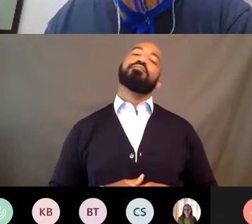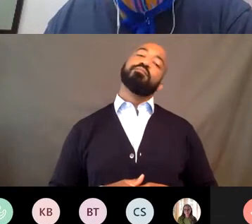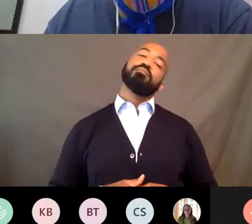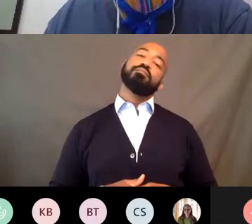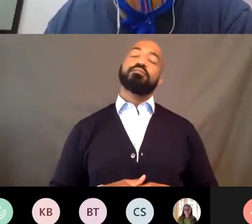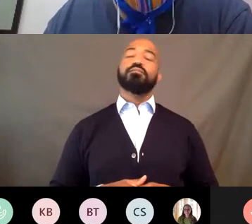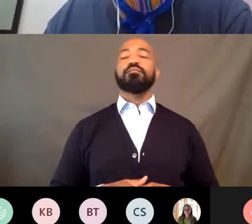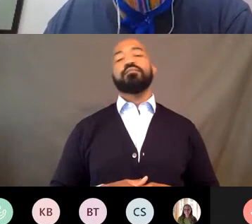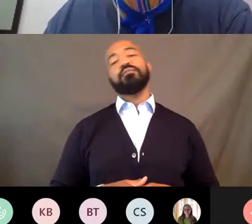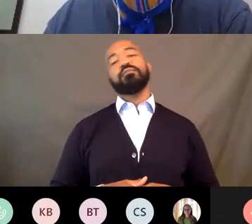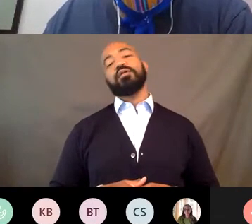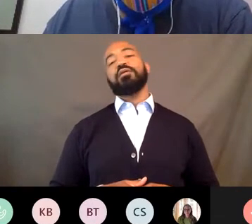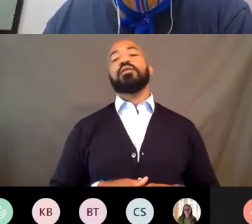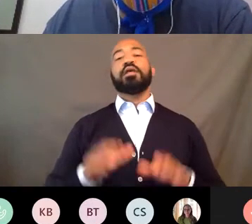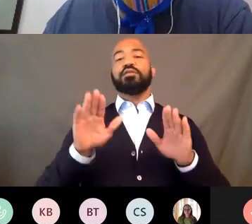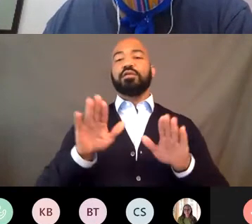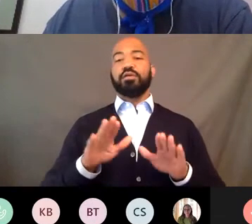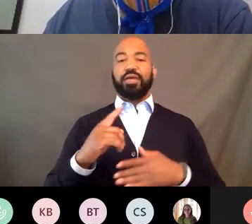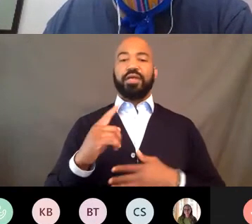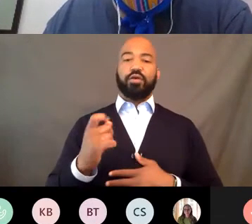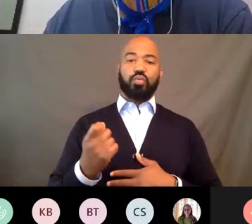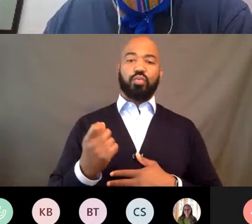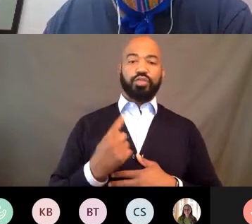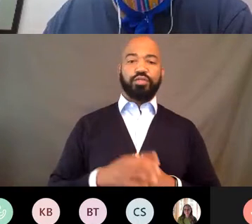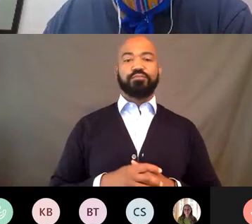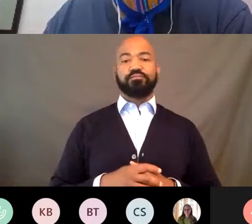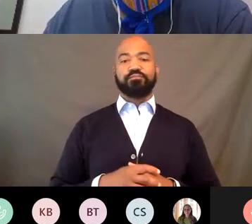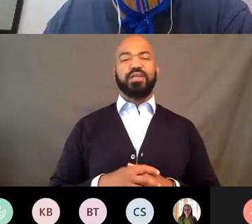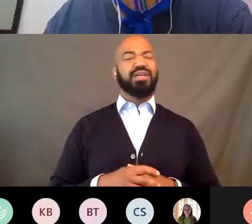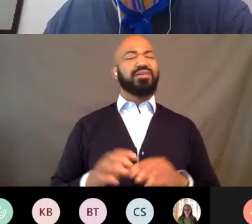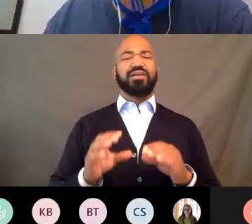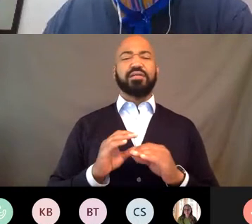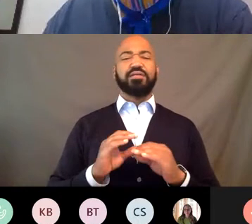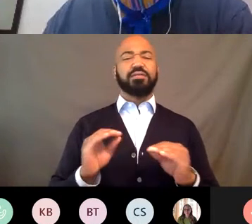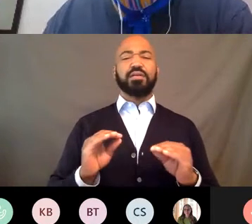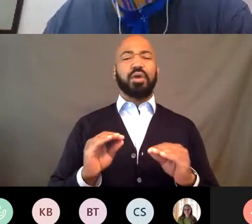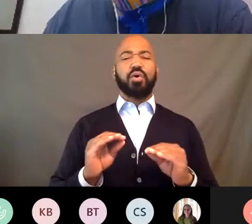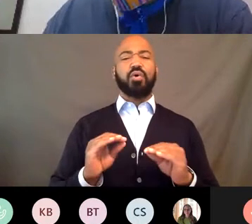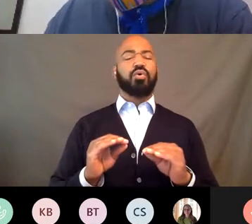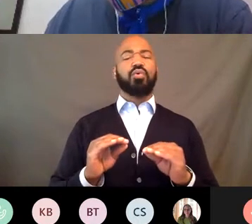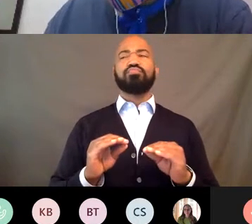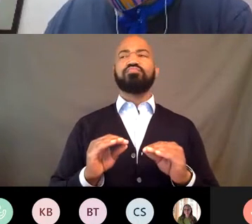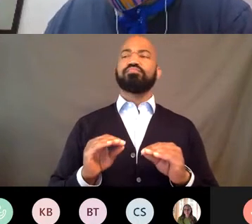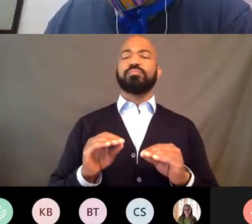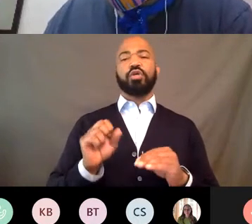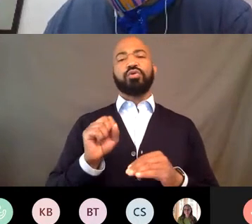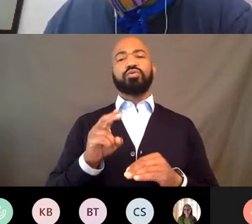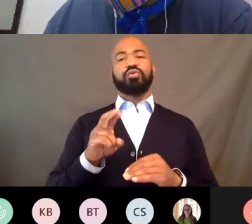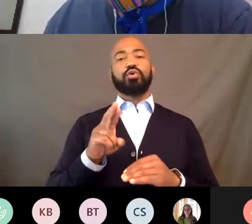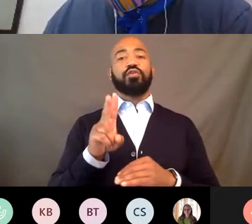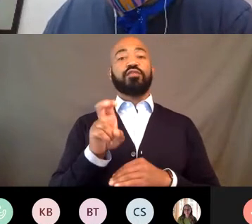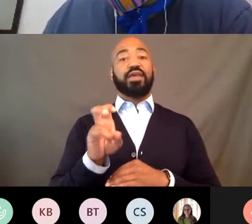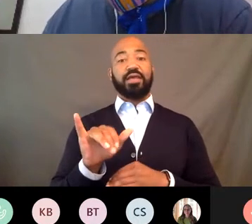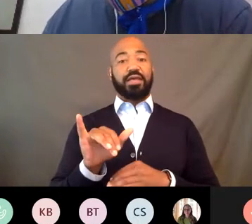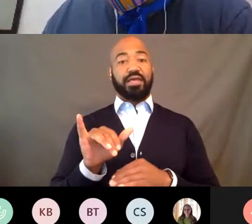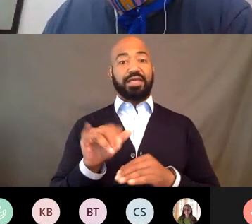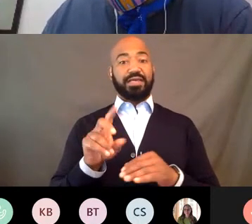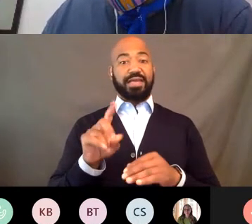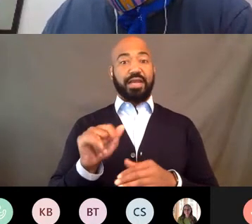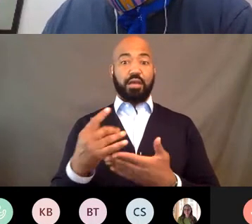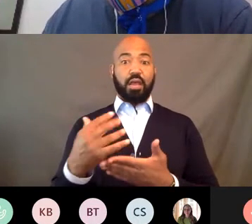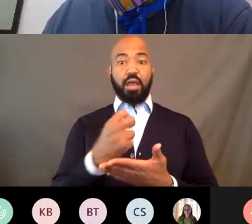part that there was nothing that like I looked at from survey data that was collected to analyze and come to that